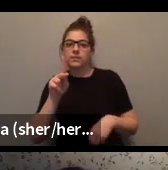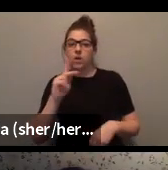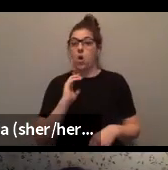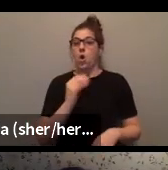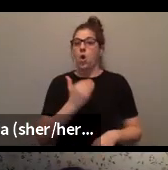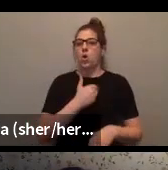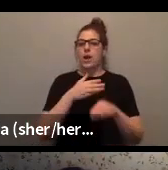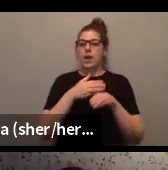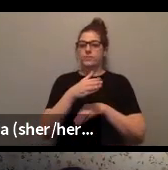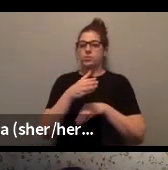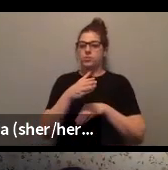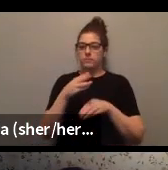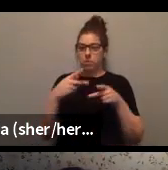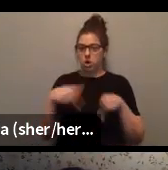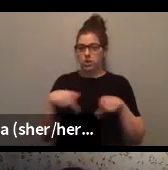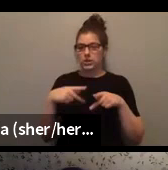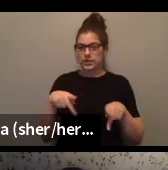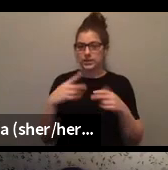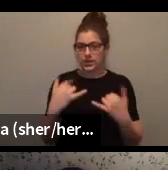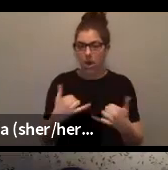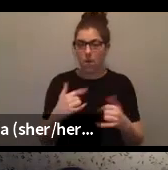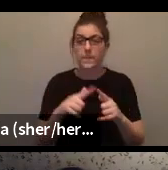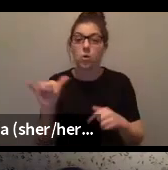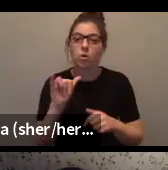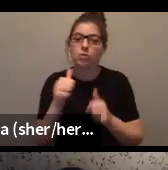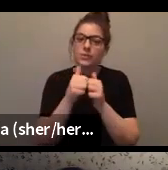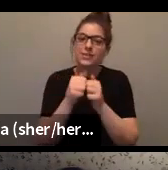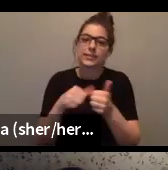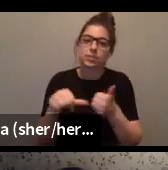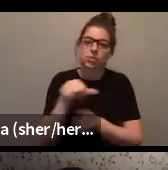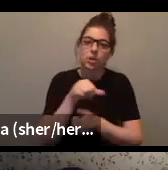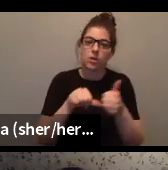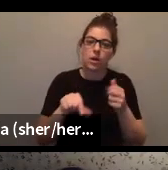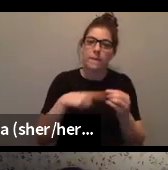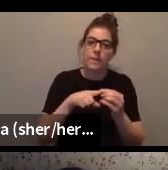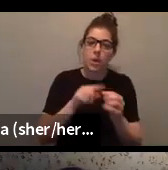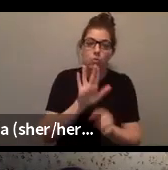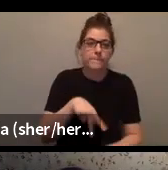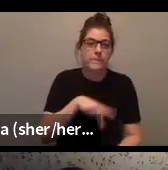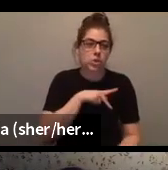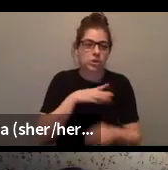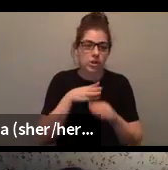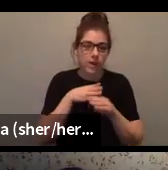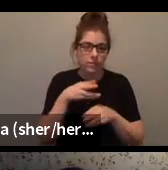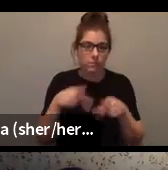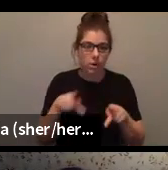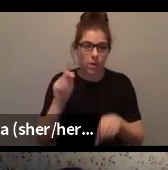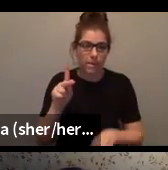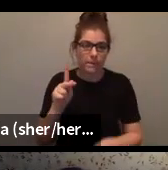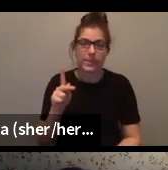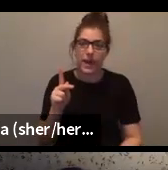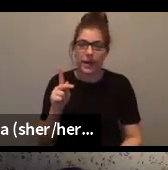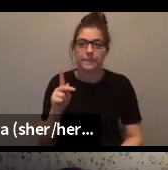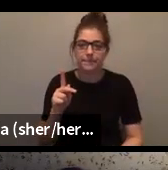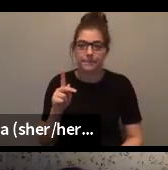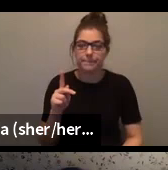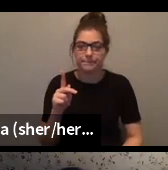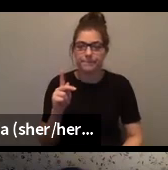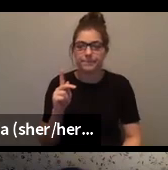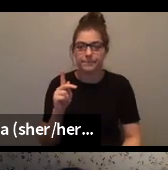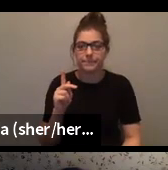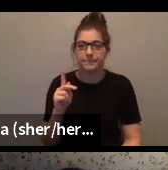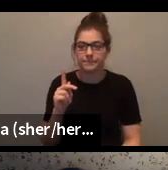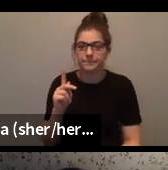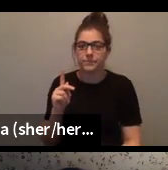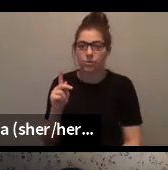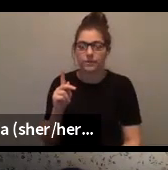but also text each other about your own after party, okay? I'll just wait till I see that link